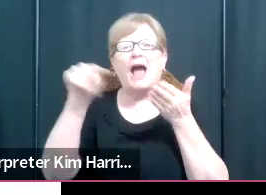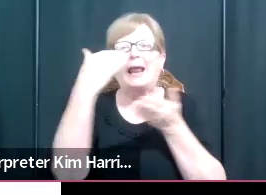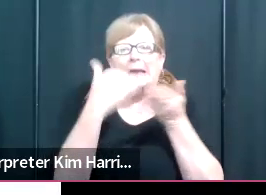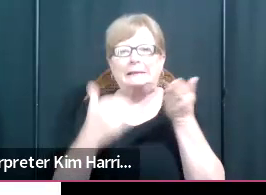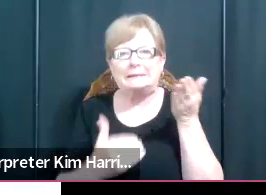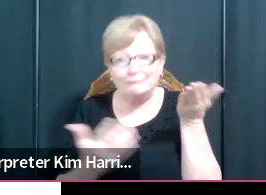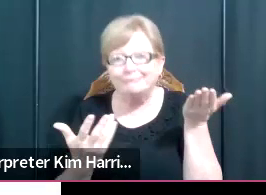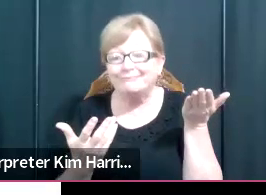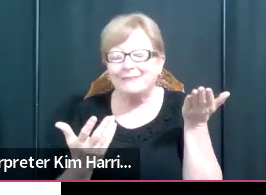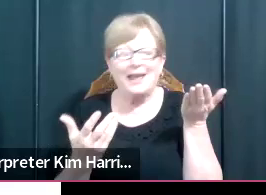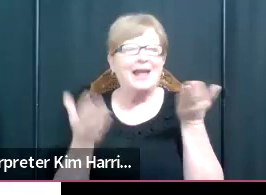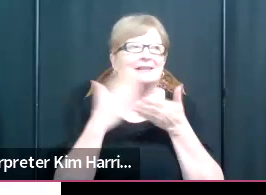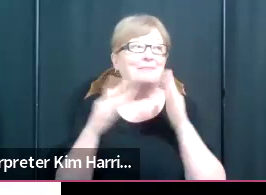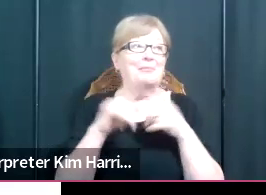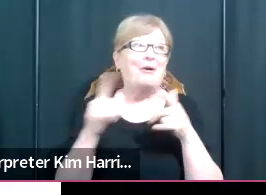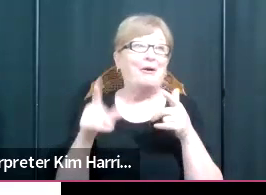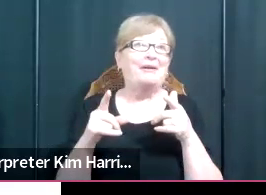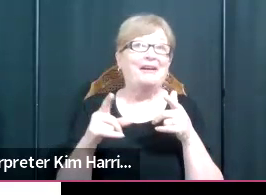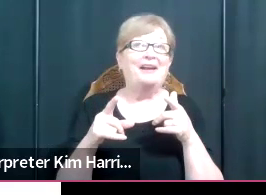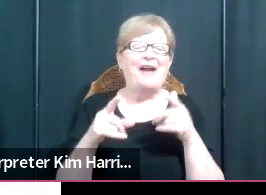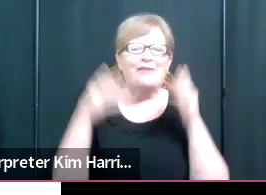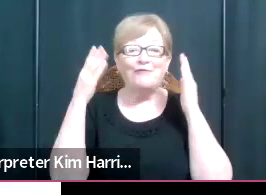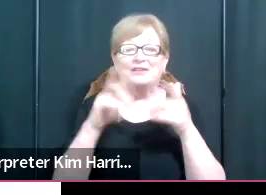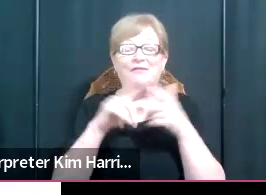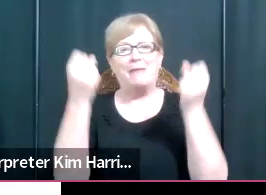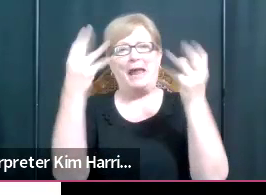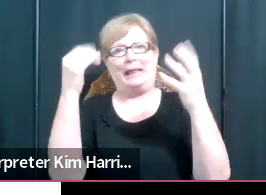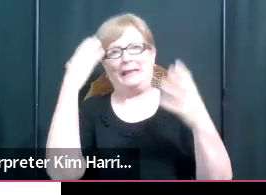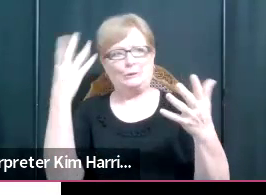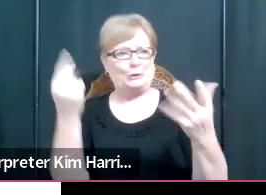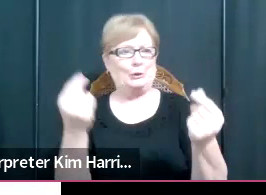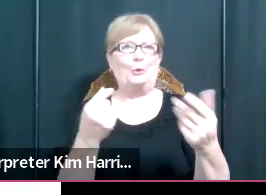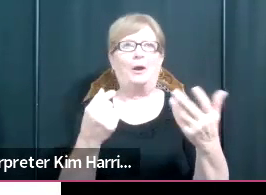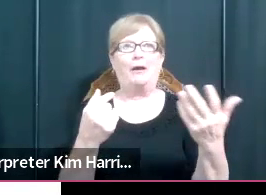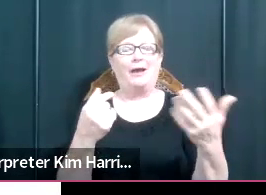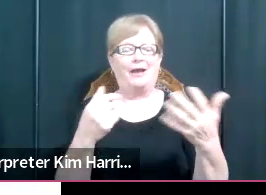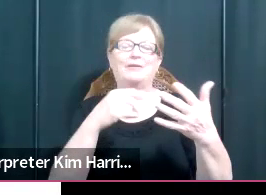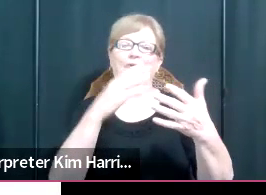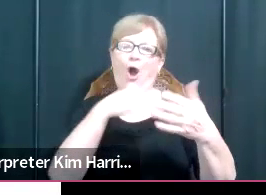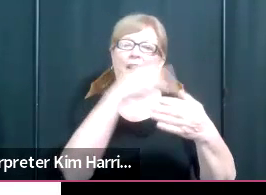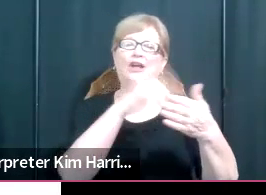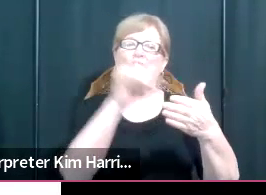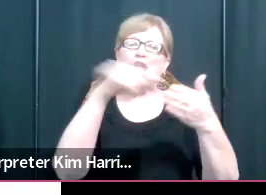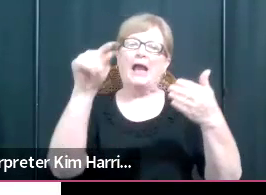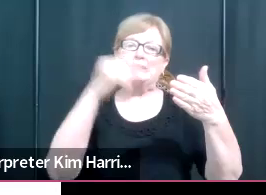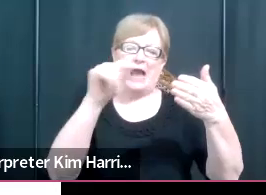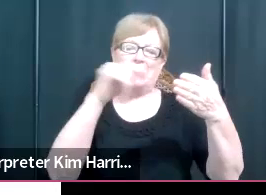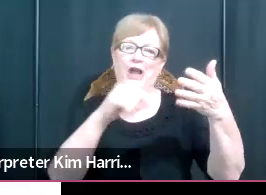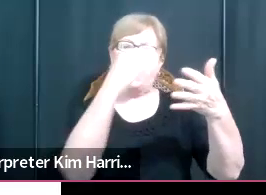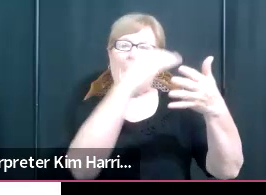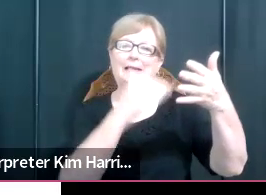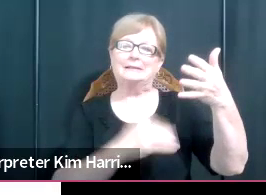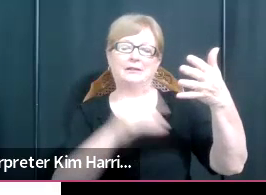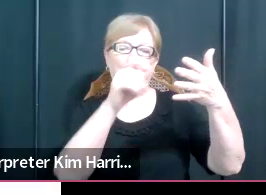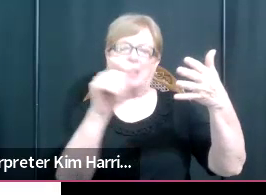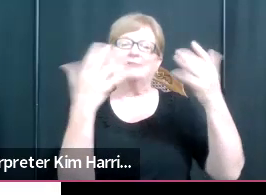folks, they have a more difficult time focusing if they have a lot of things on their plate. So if you can put things on a checklist that you can check off, A, it's fun to check things